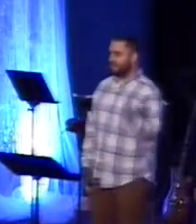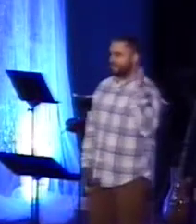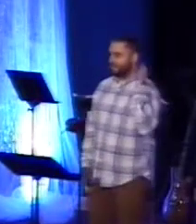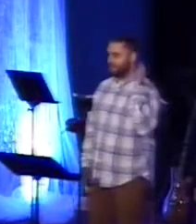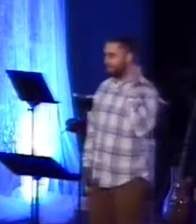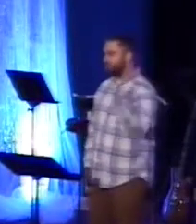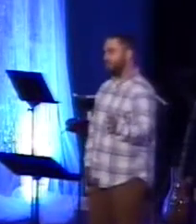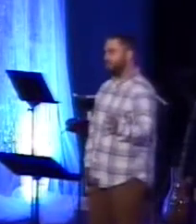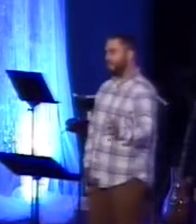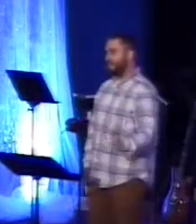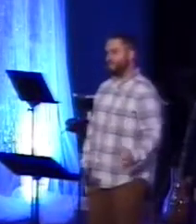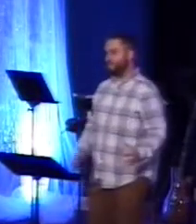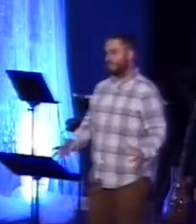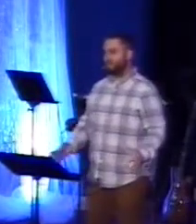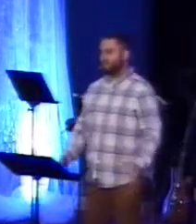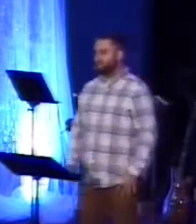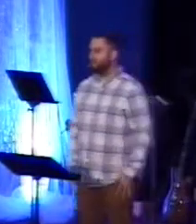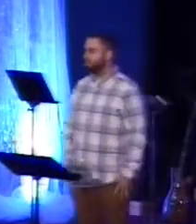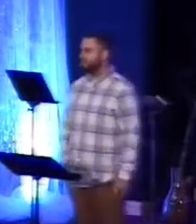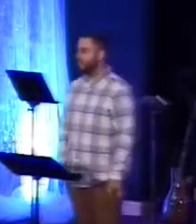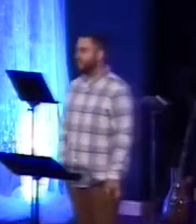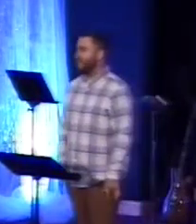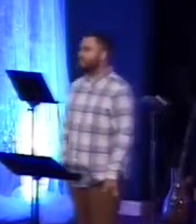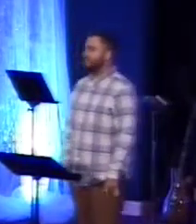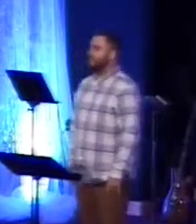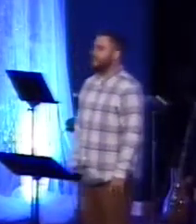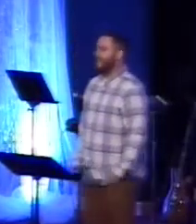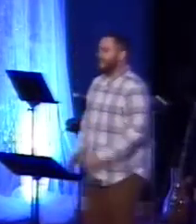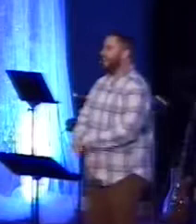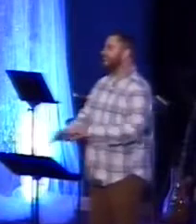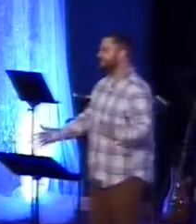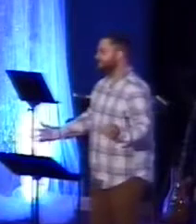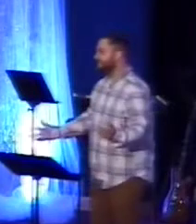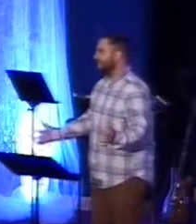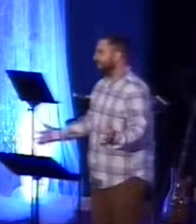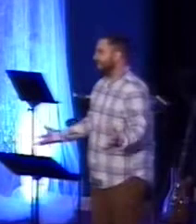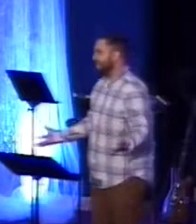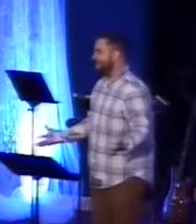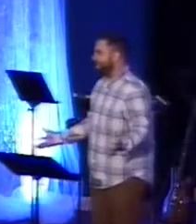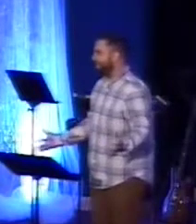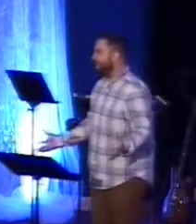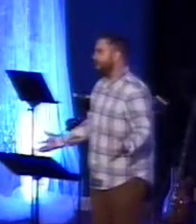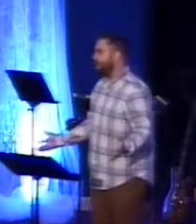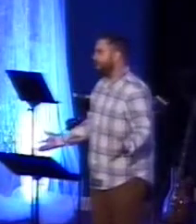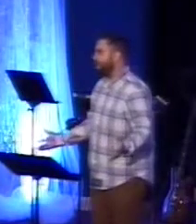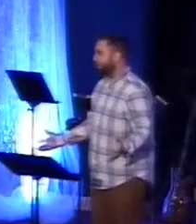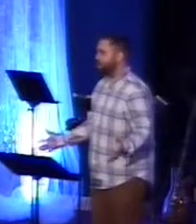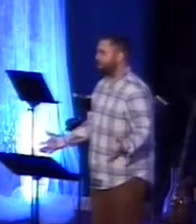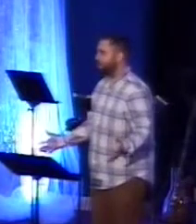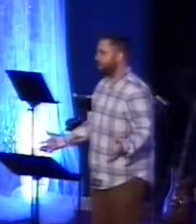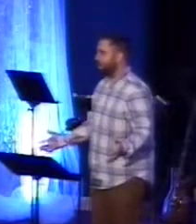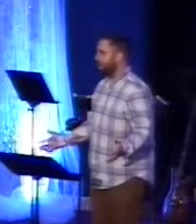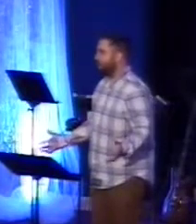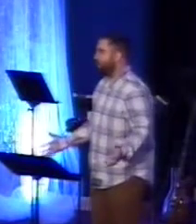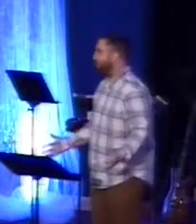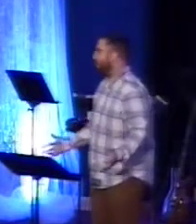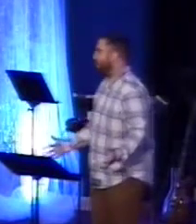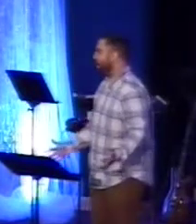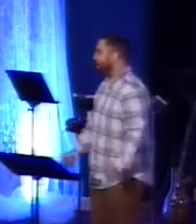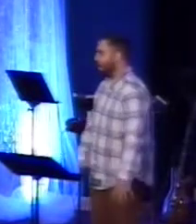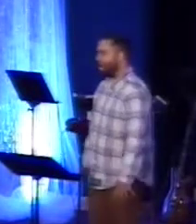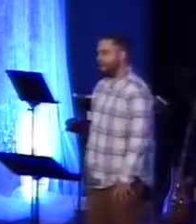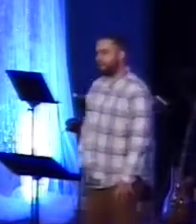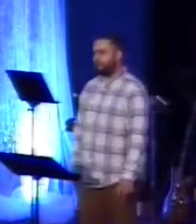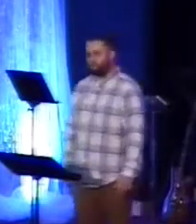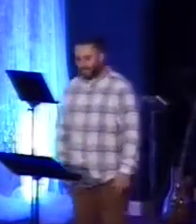right? I'm the guy, you have to just jump in, but it shocks my system so bad. And I can't see where my keys have fallen. That's the worst part. I don't know where